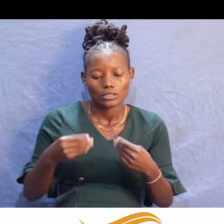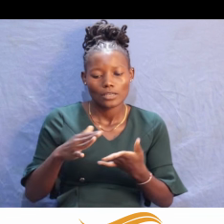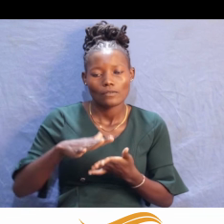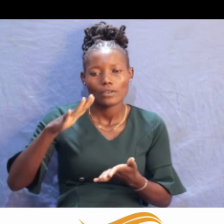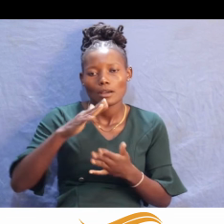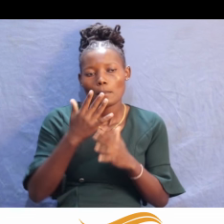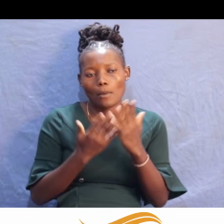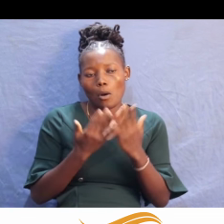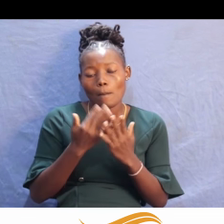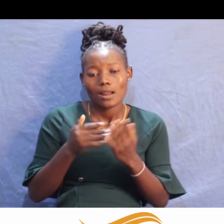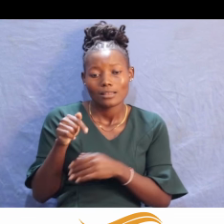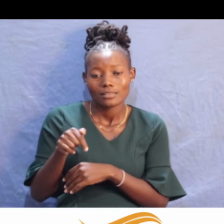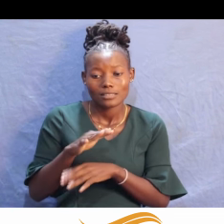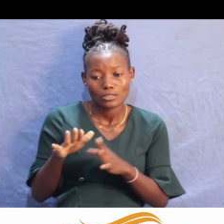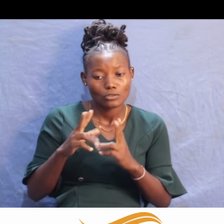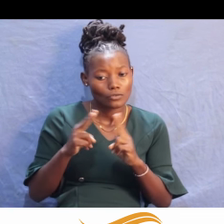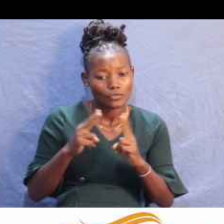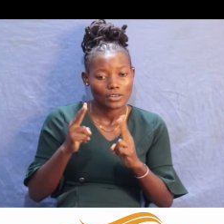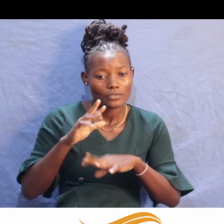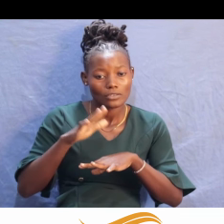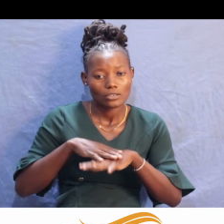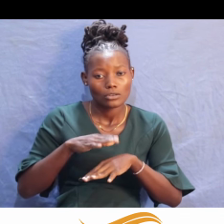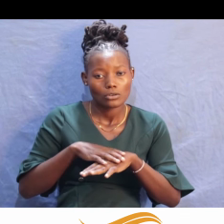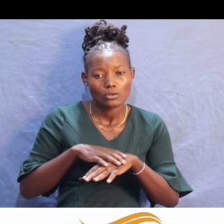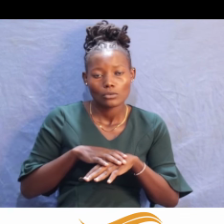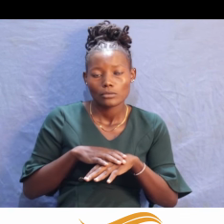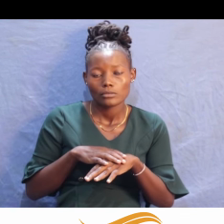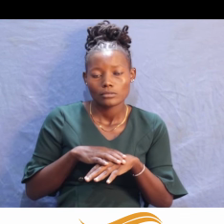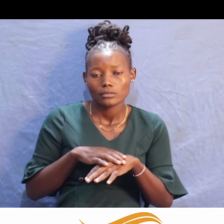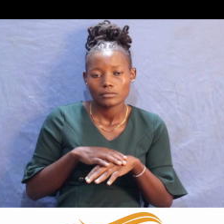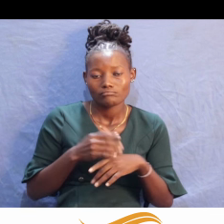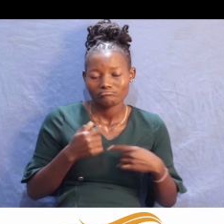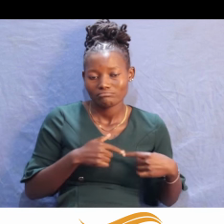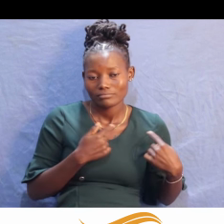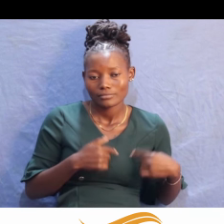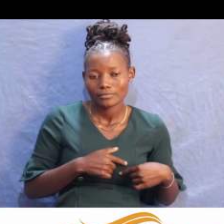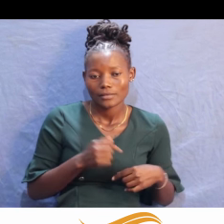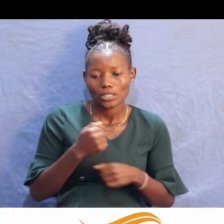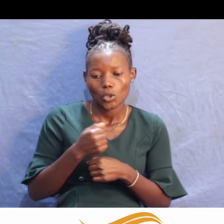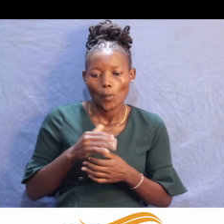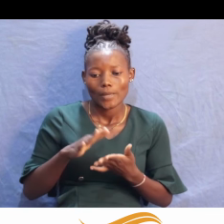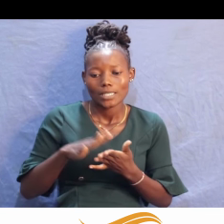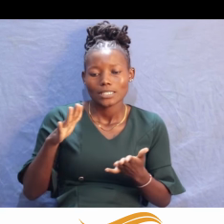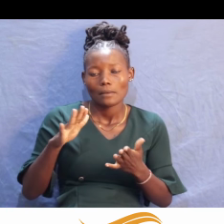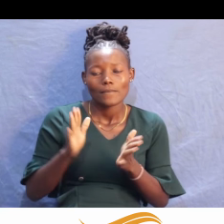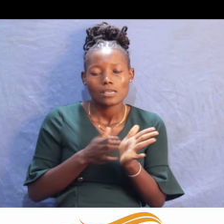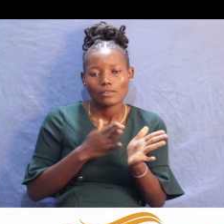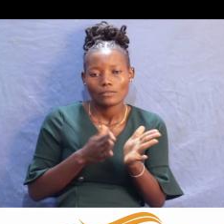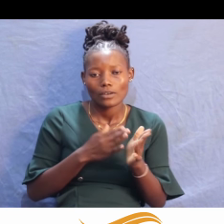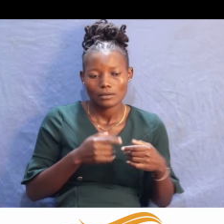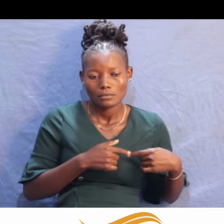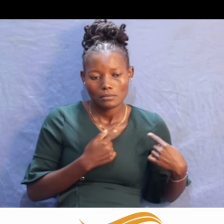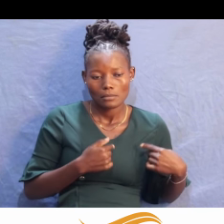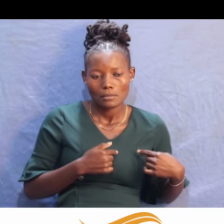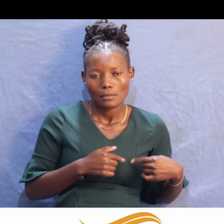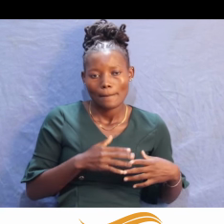So, and this is not very efficient use of the heart to make it beat faster to